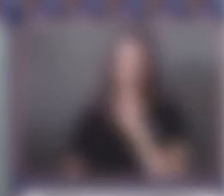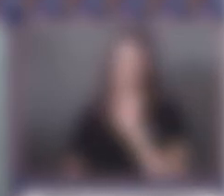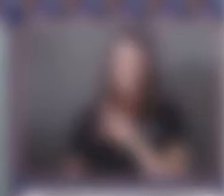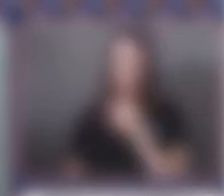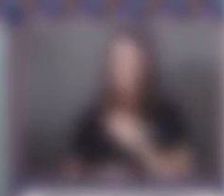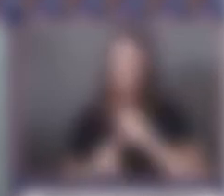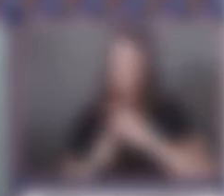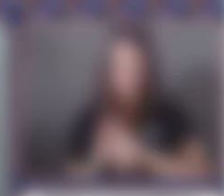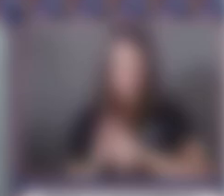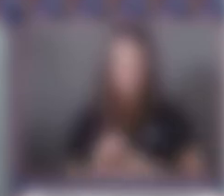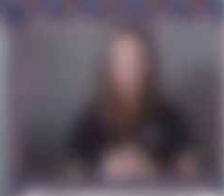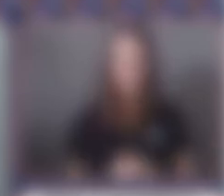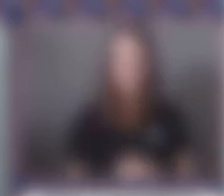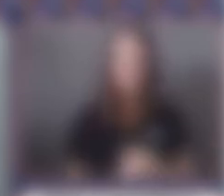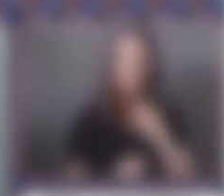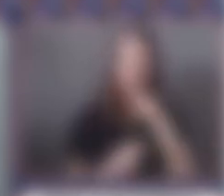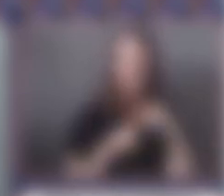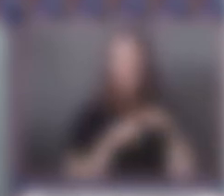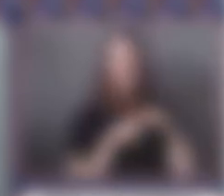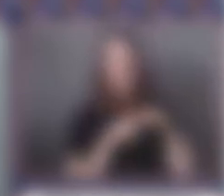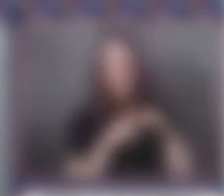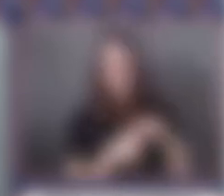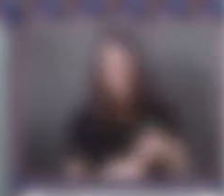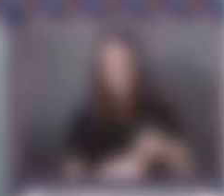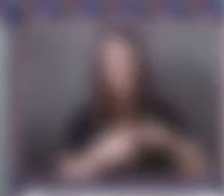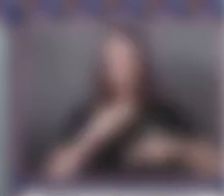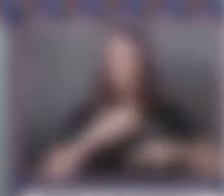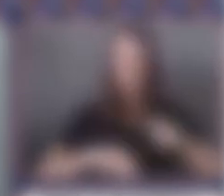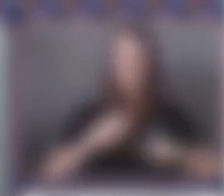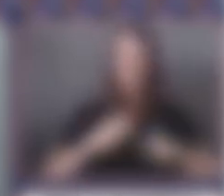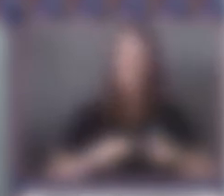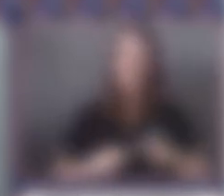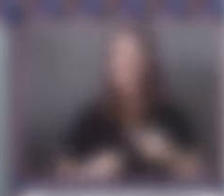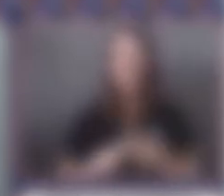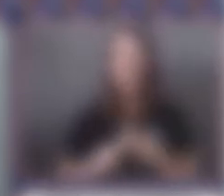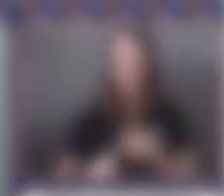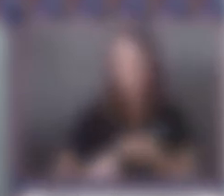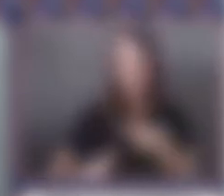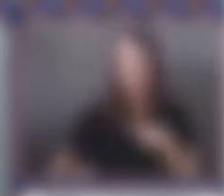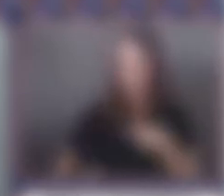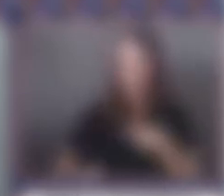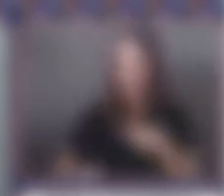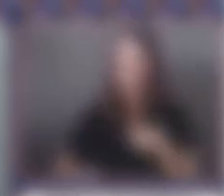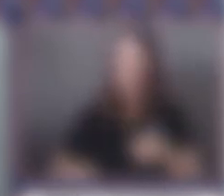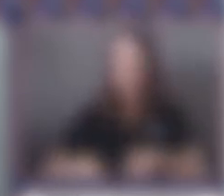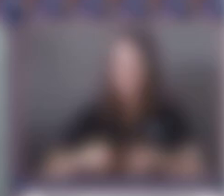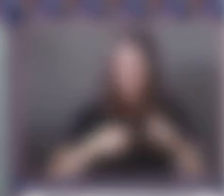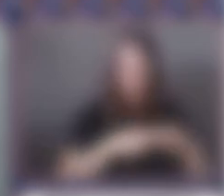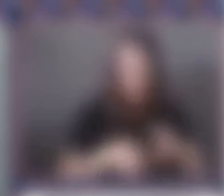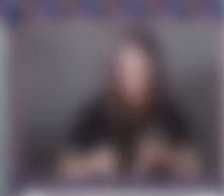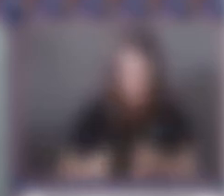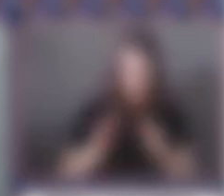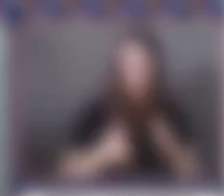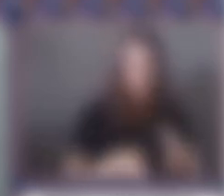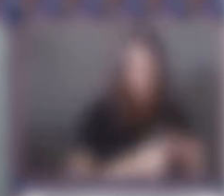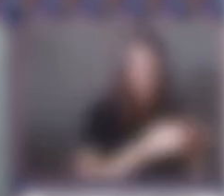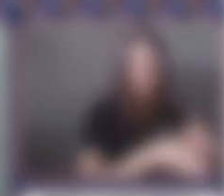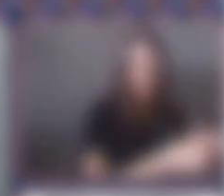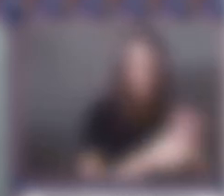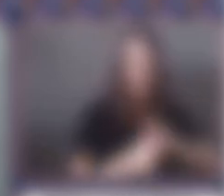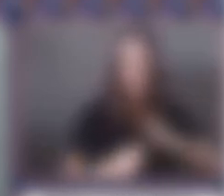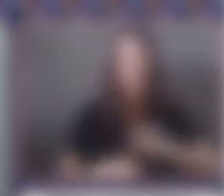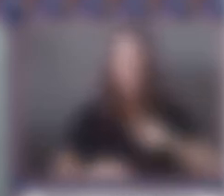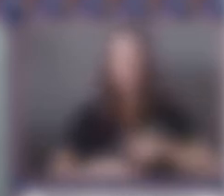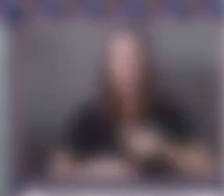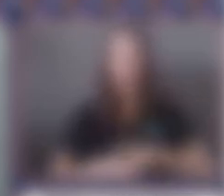development and implementation of the distinct pathways, which will take some time. Rules will allow clarity to people with